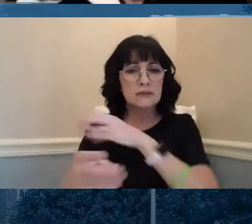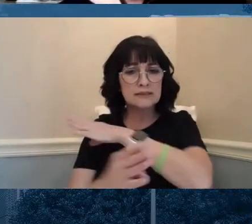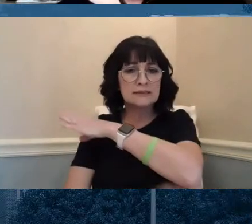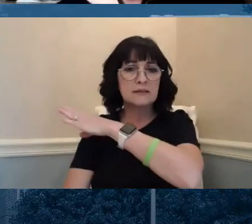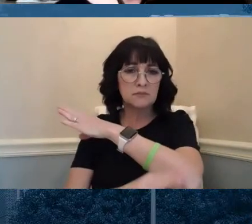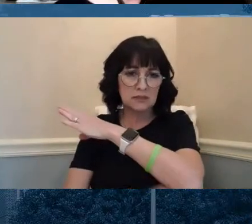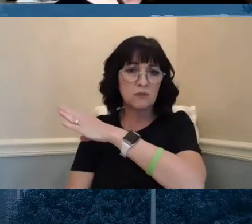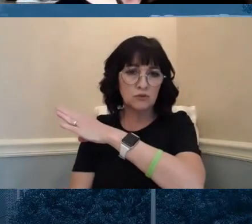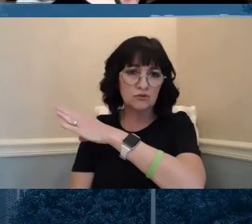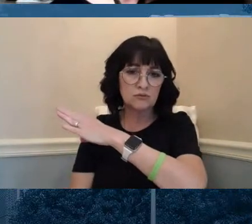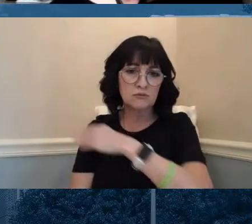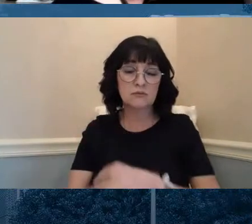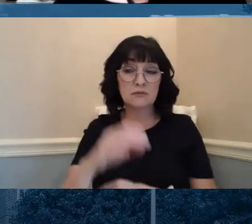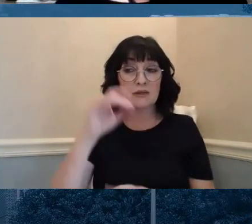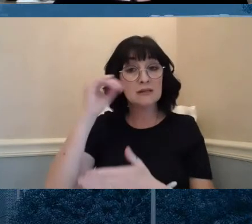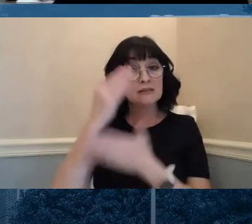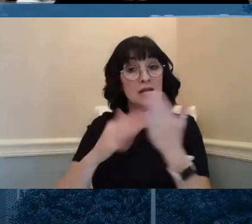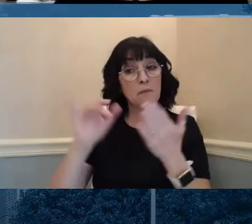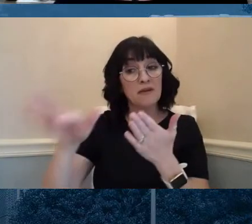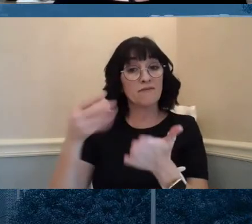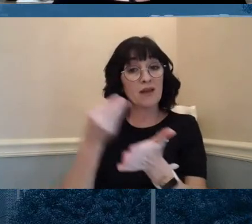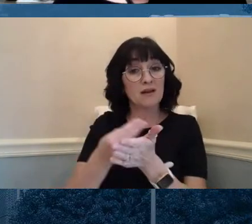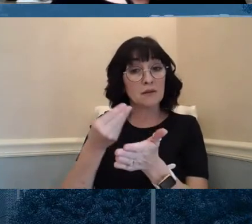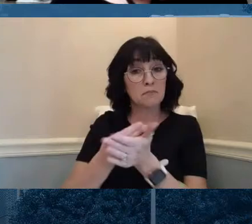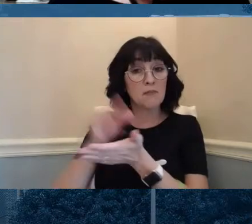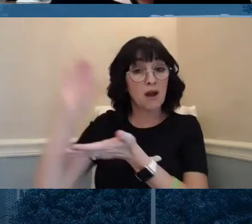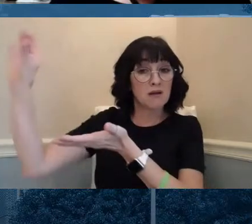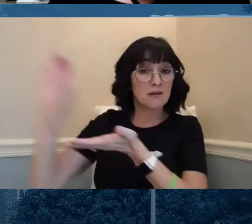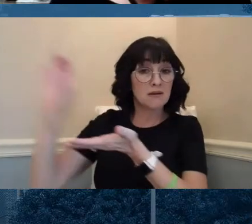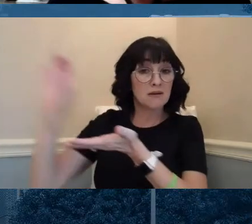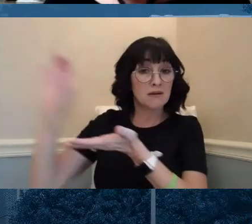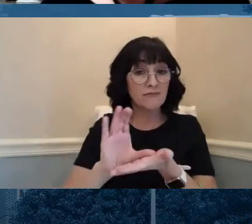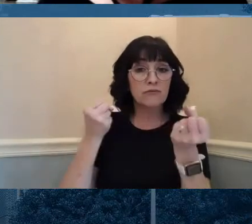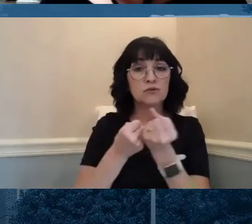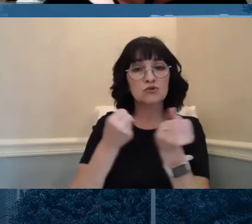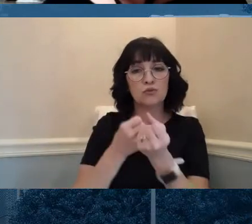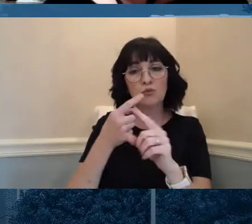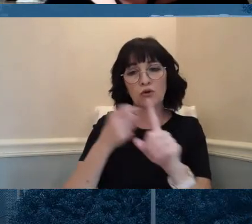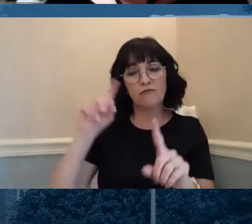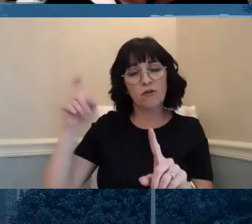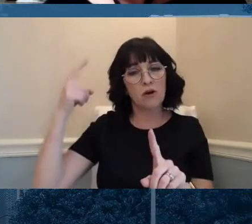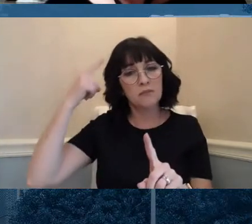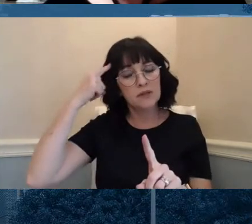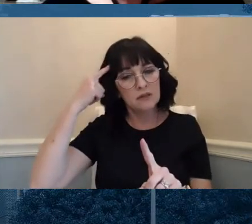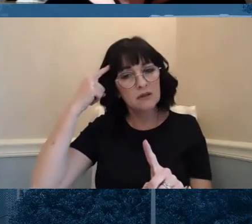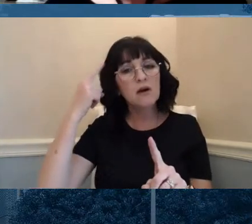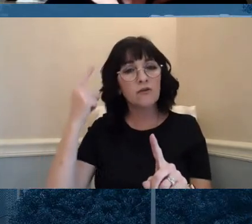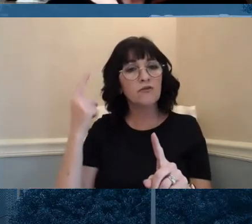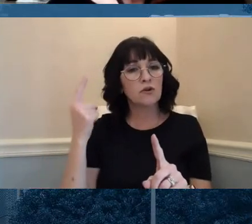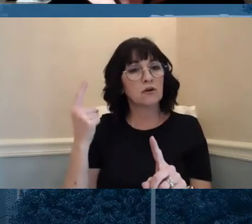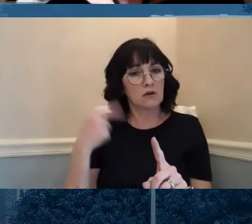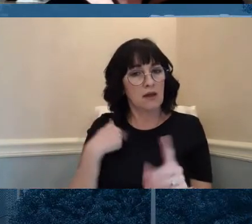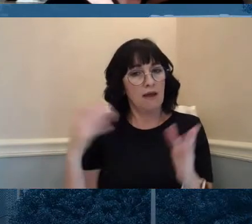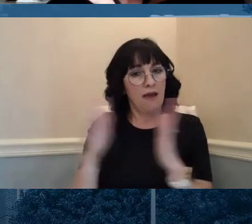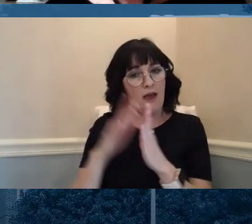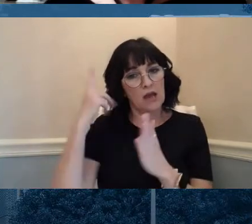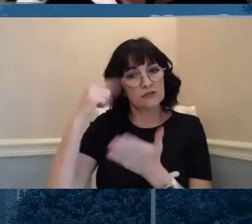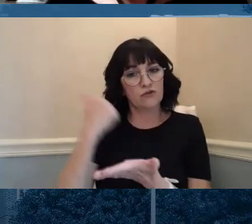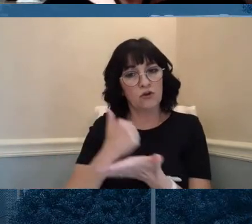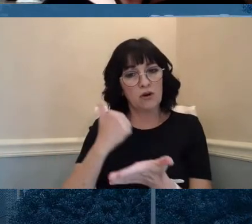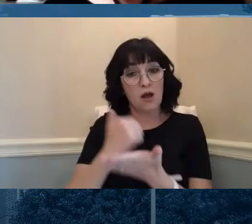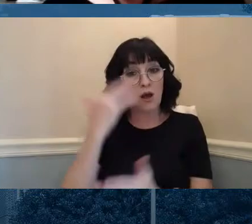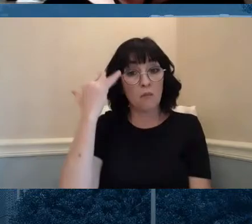and our staff as we try to fill in the gaps that might have occurred from this unprecedented learning experience